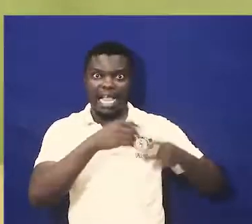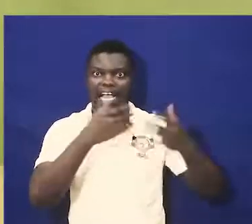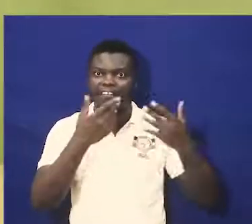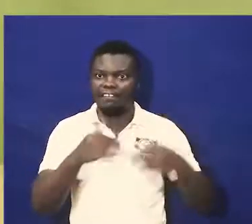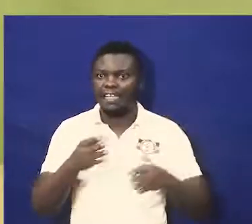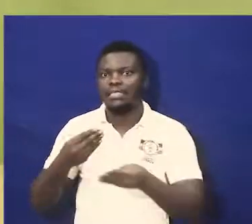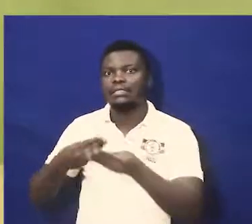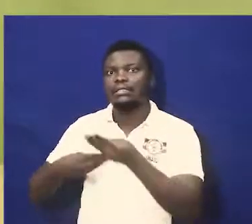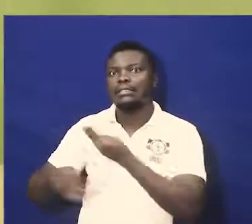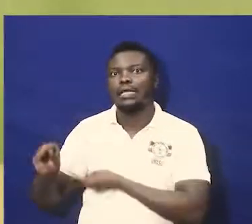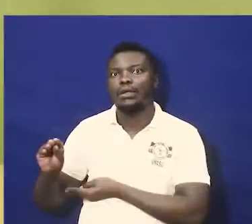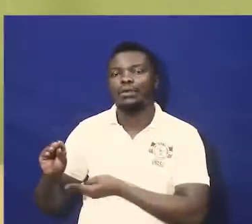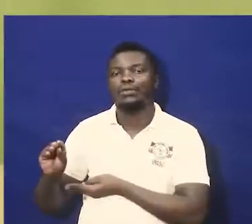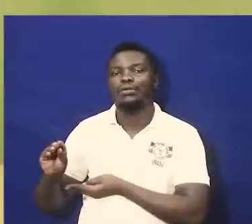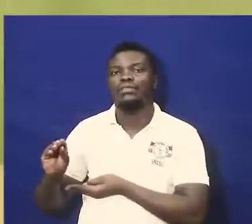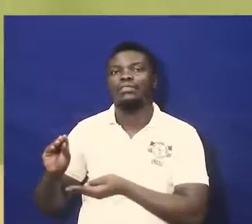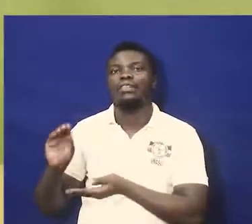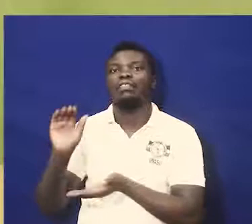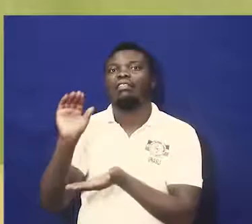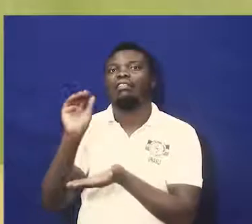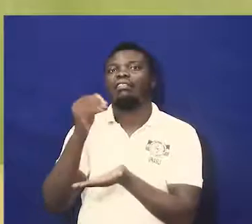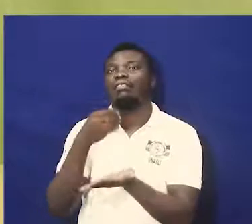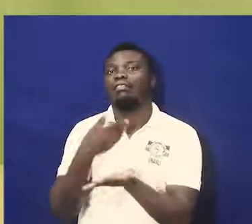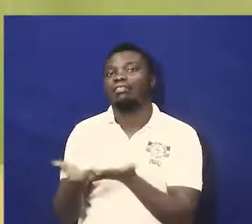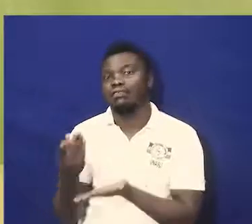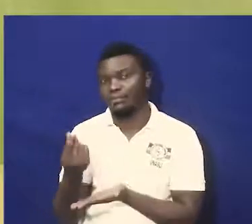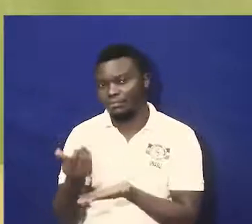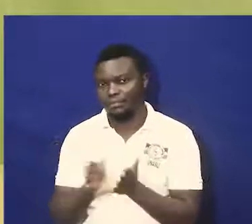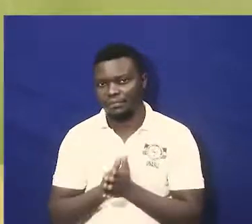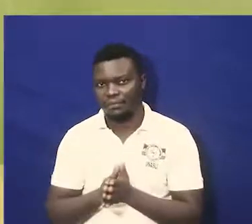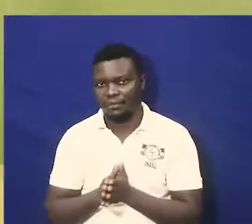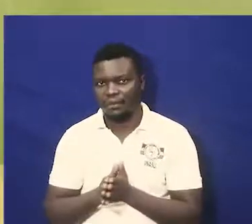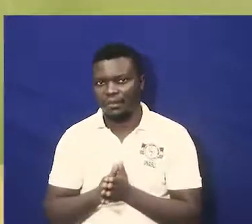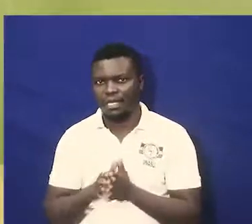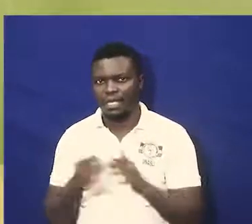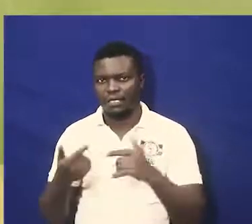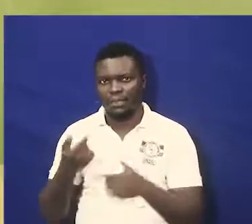Our cost price is